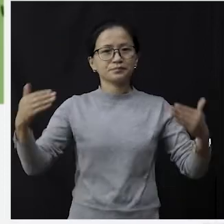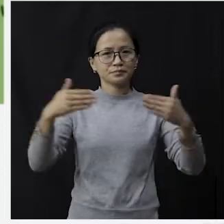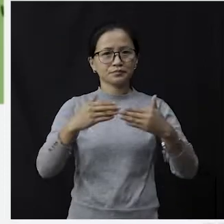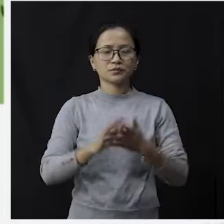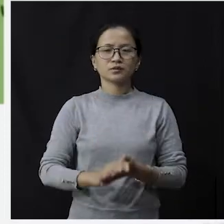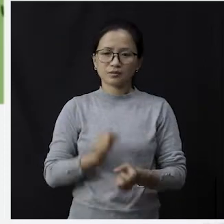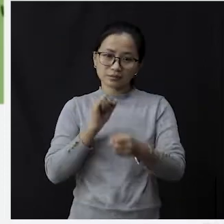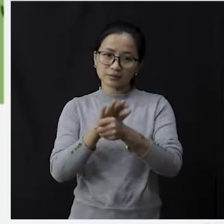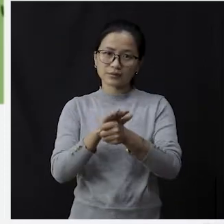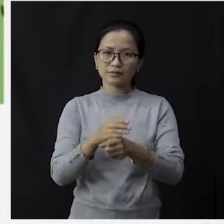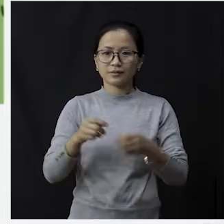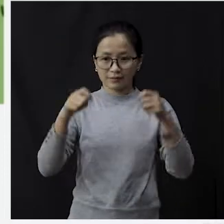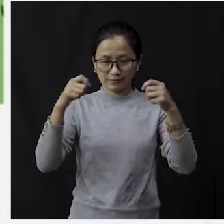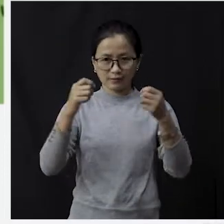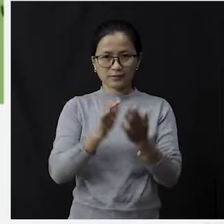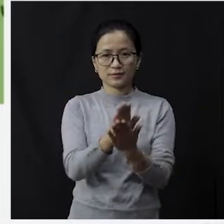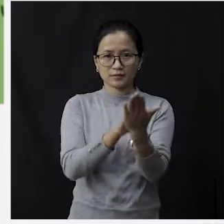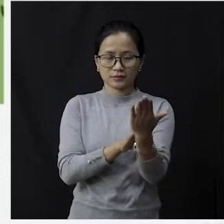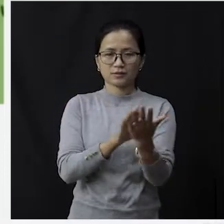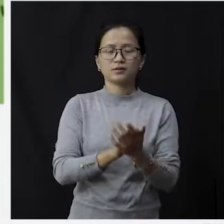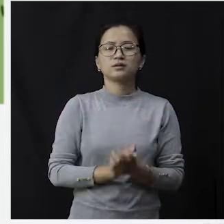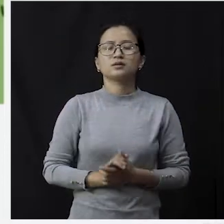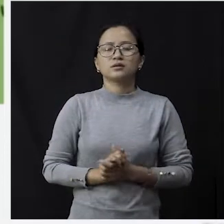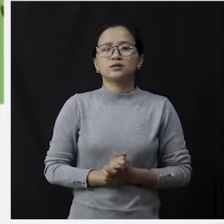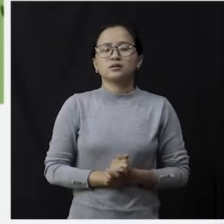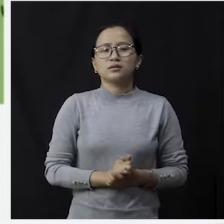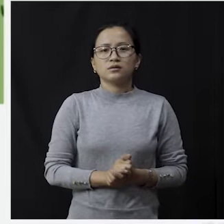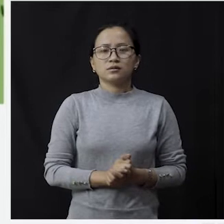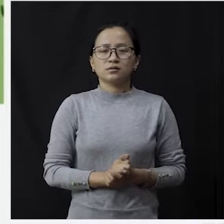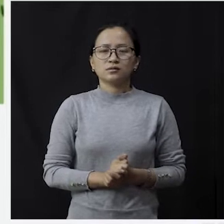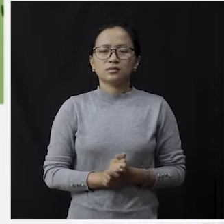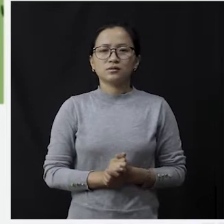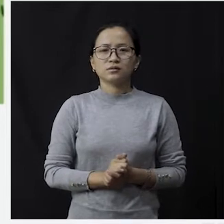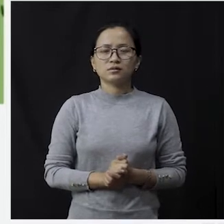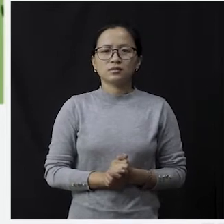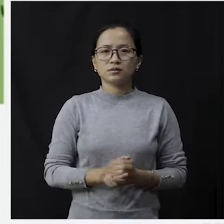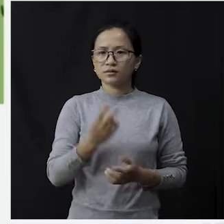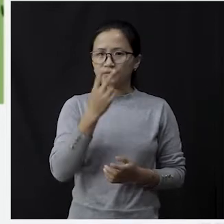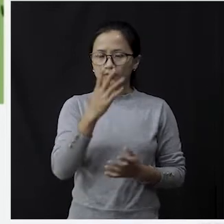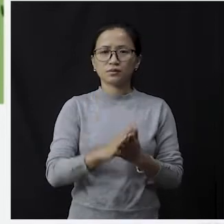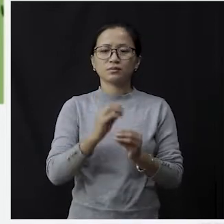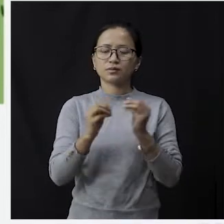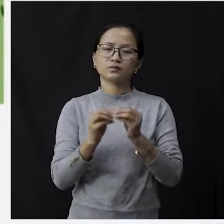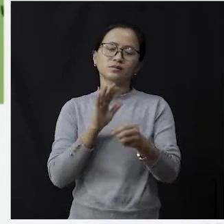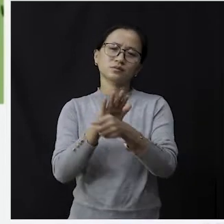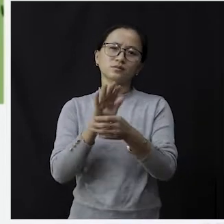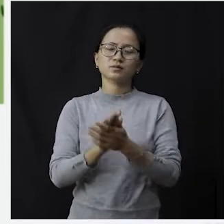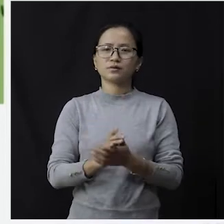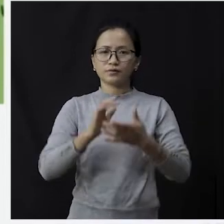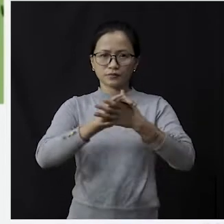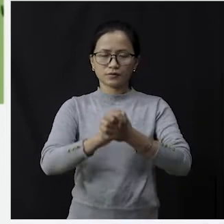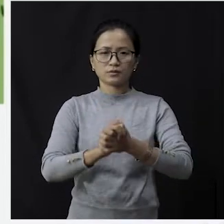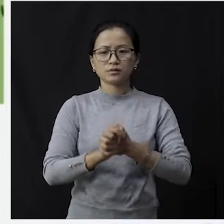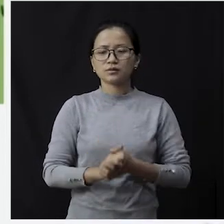a postman delivers you a letter or a parcels. Yes or no? And suppose if you are about to send a letter to your